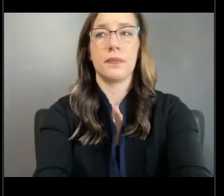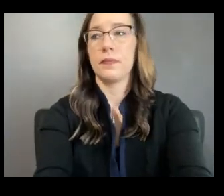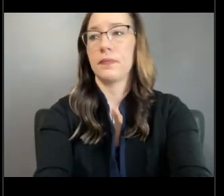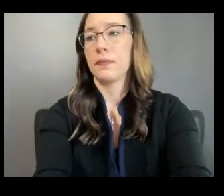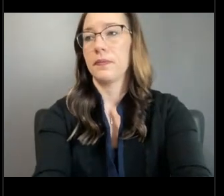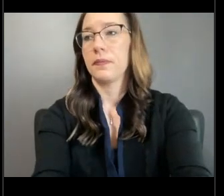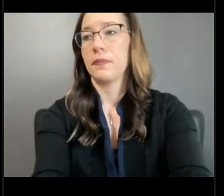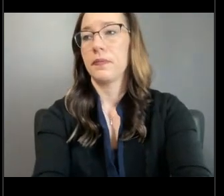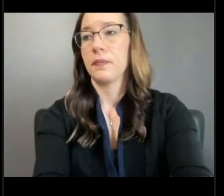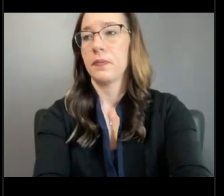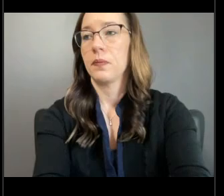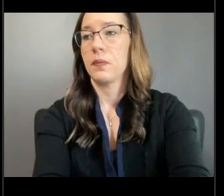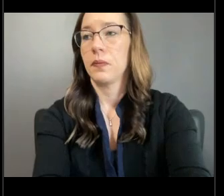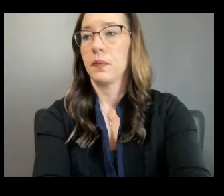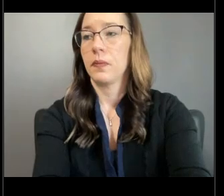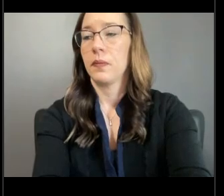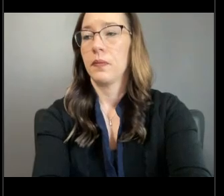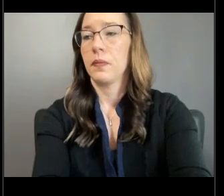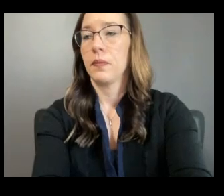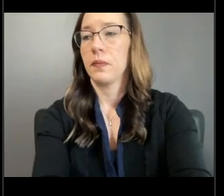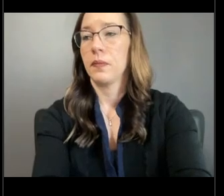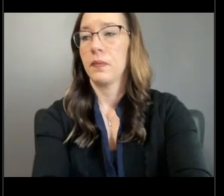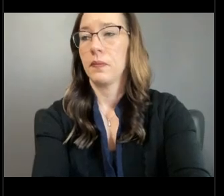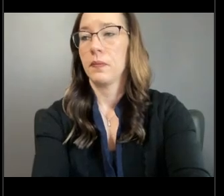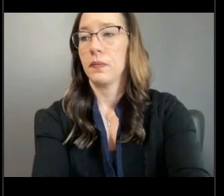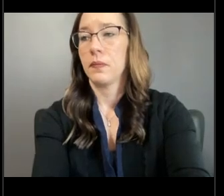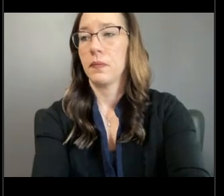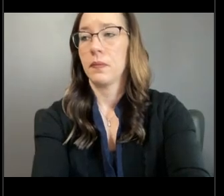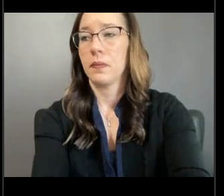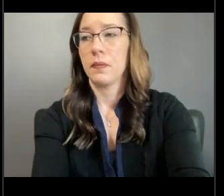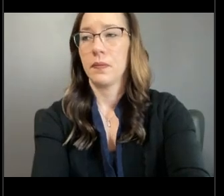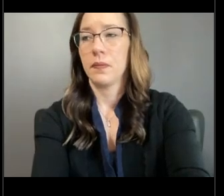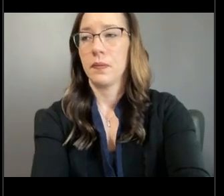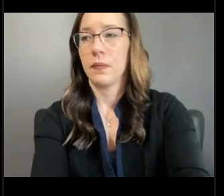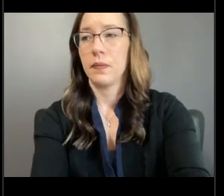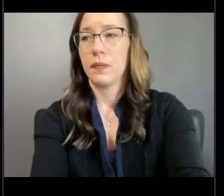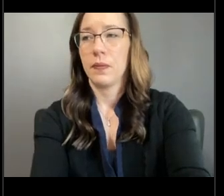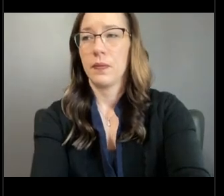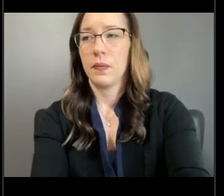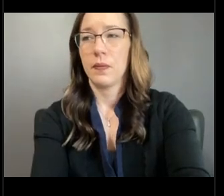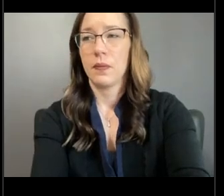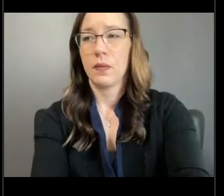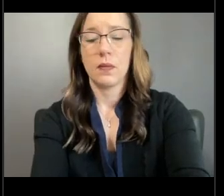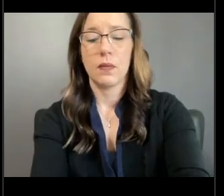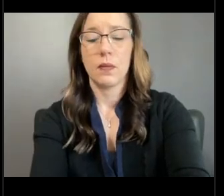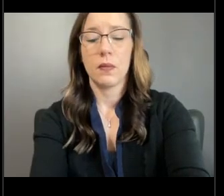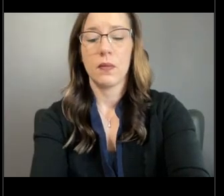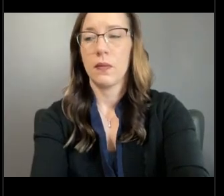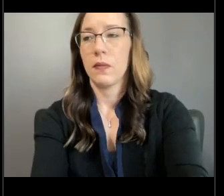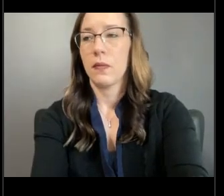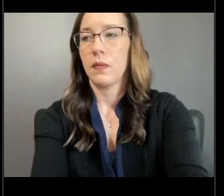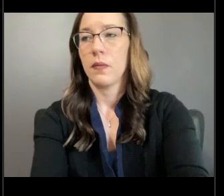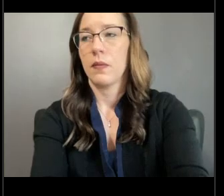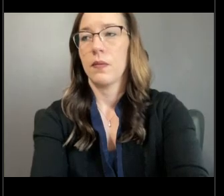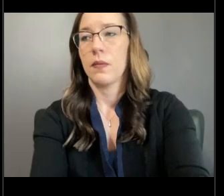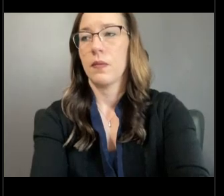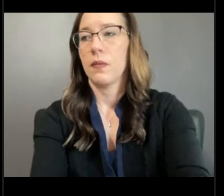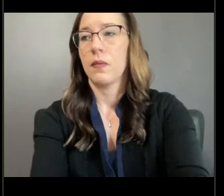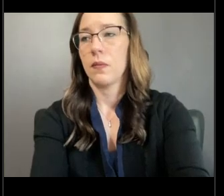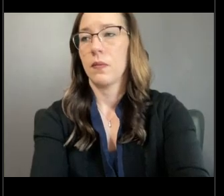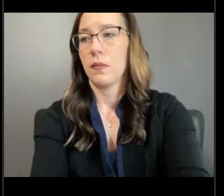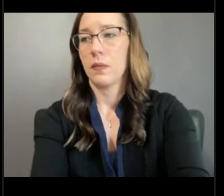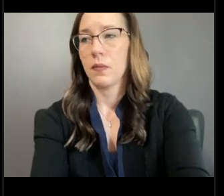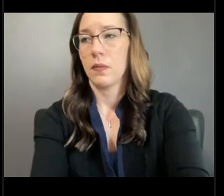And again, this knowledge check reads, running slopes should be designed not to exceed blank.